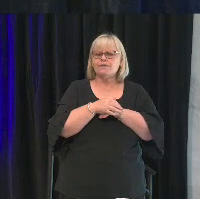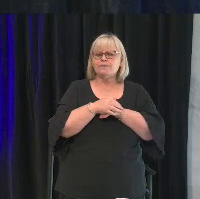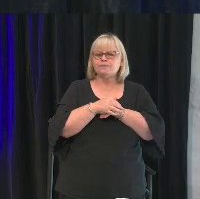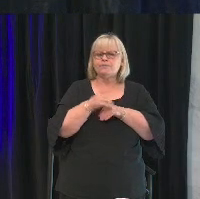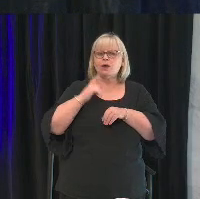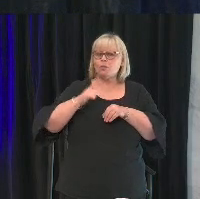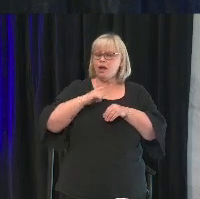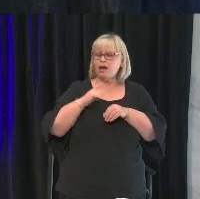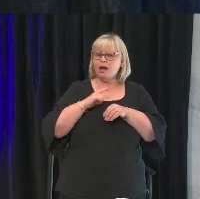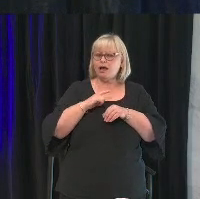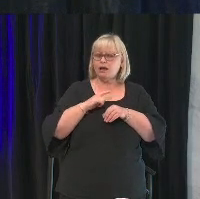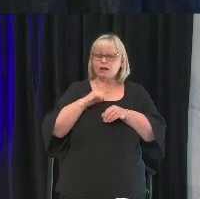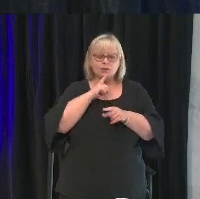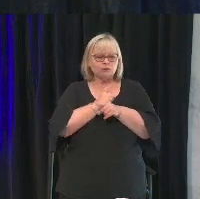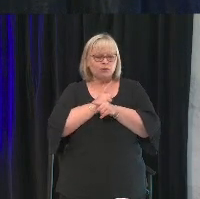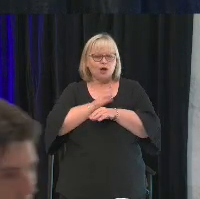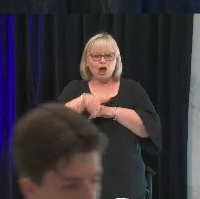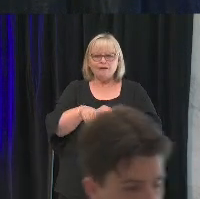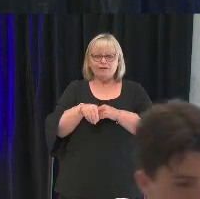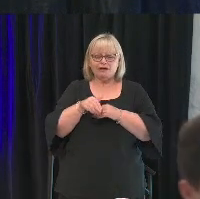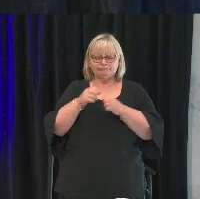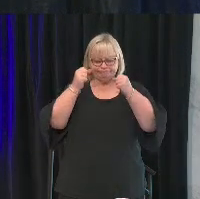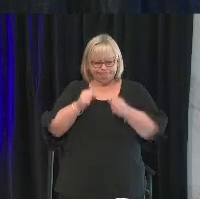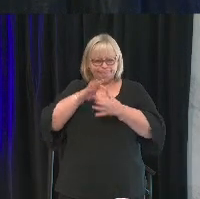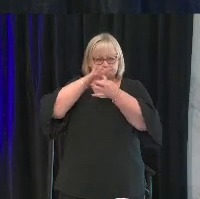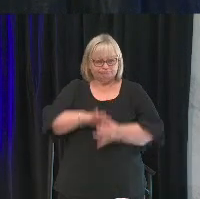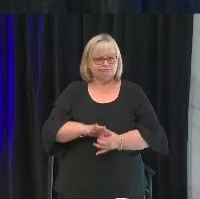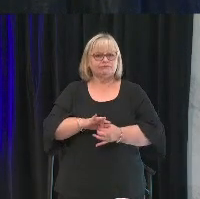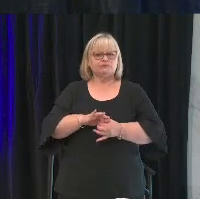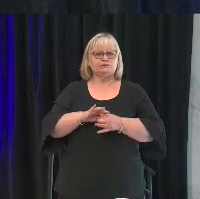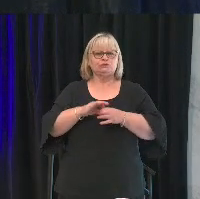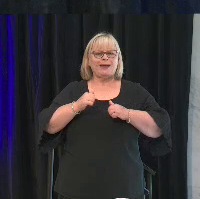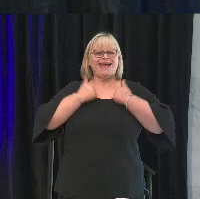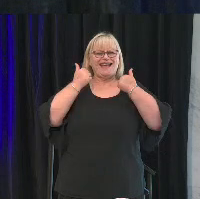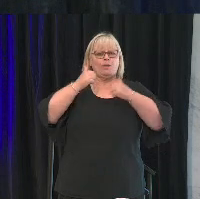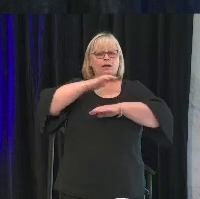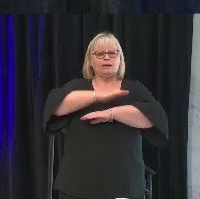understanding why we talk about our connection with country. That's the important part.